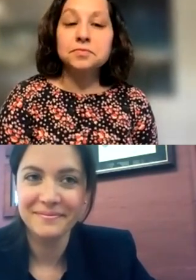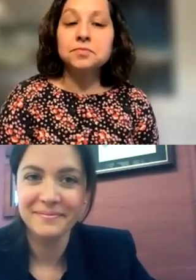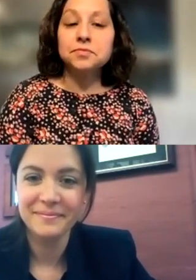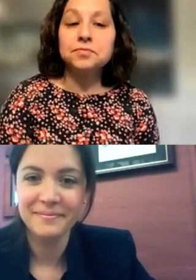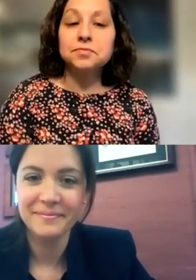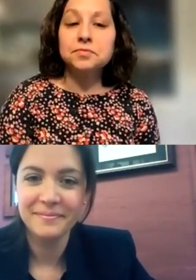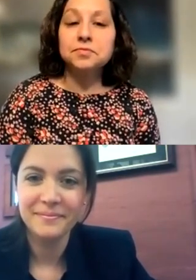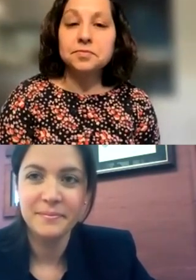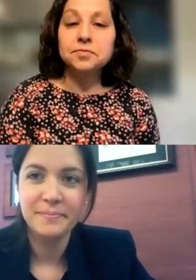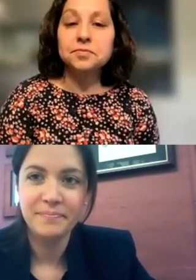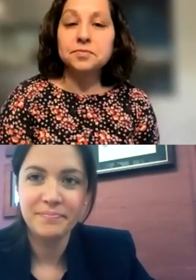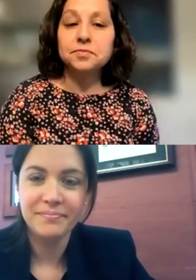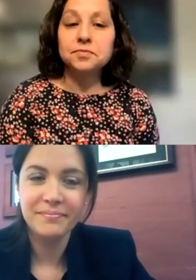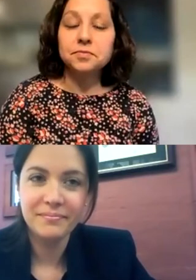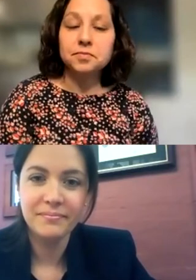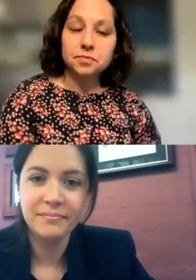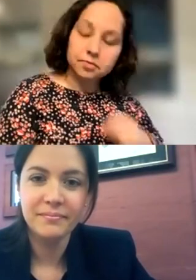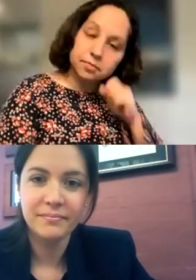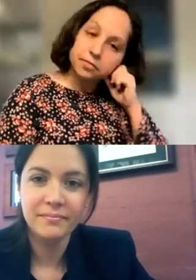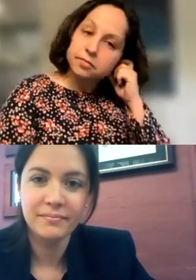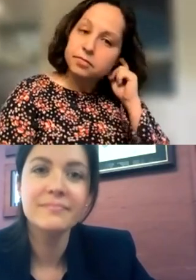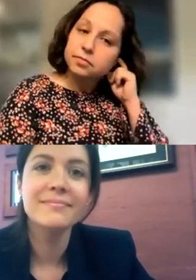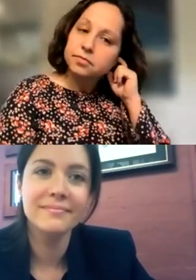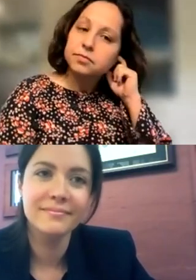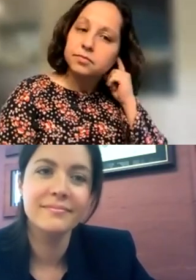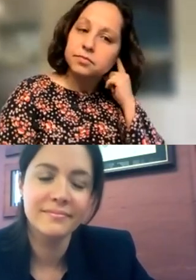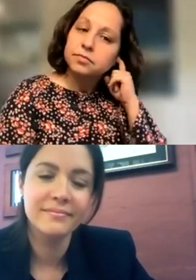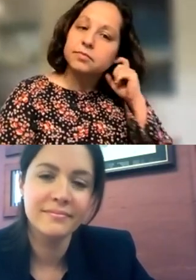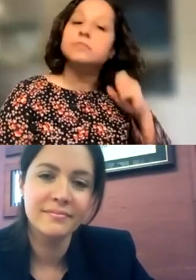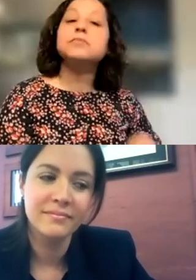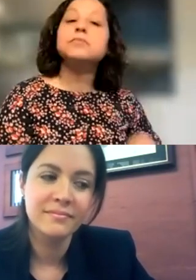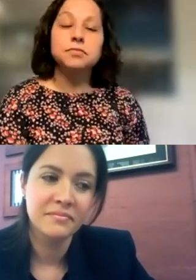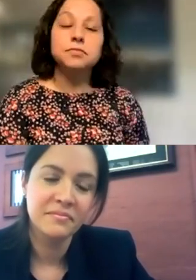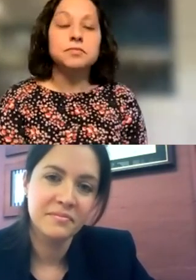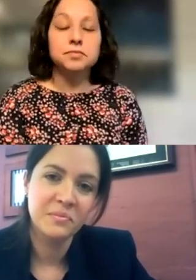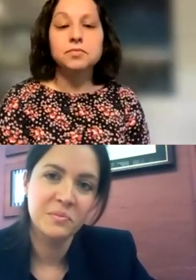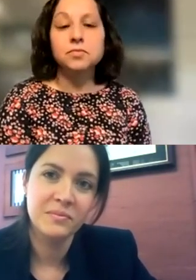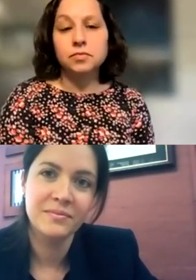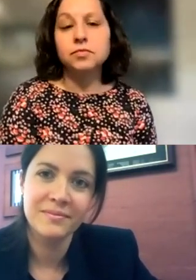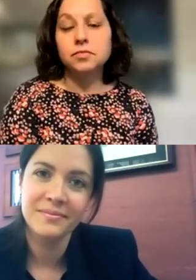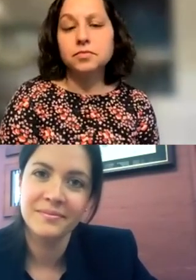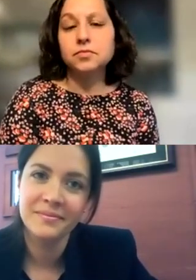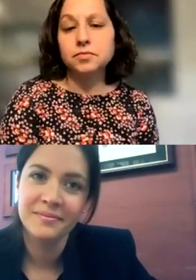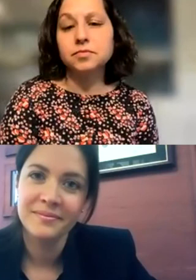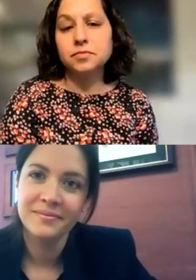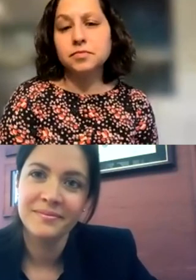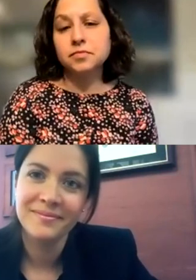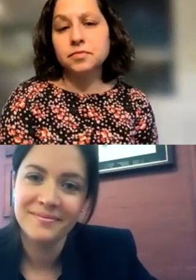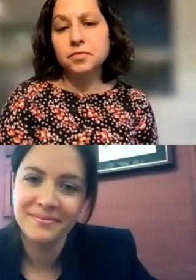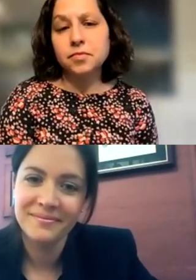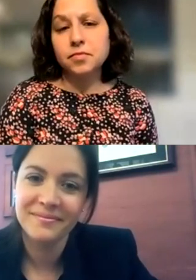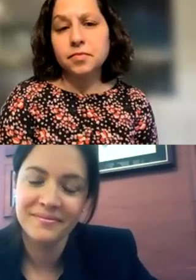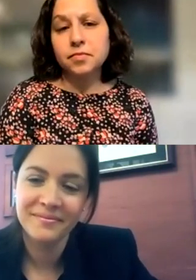physician. And it's nice for the clinician to hear that validation from their patient. And so